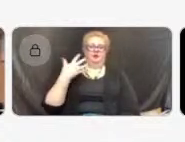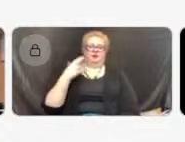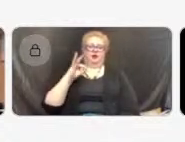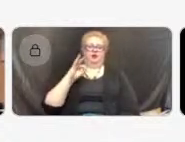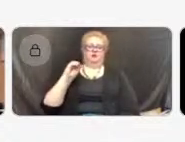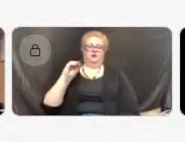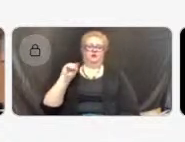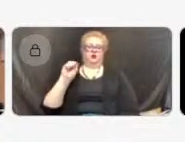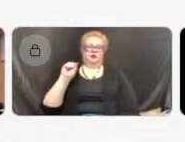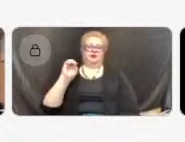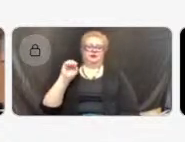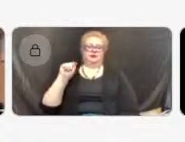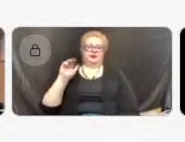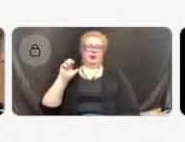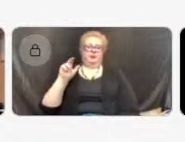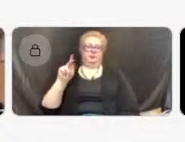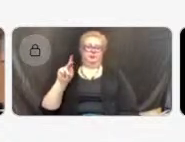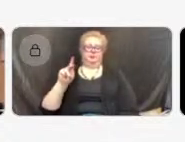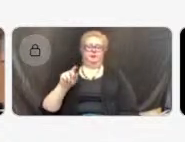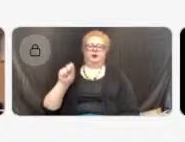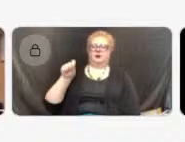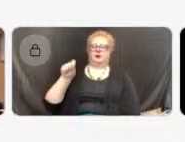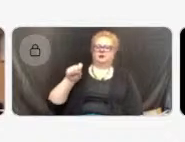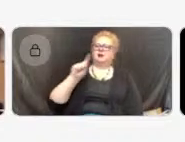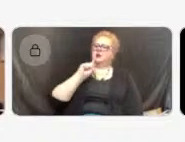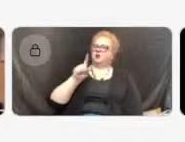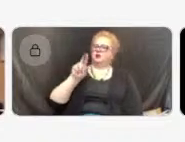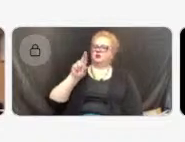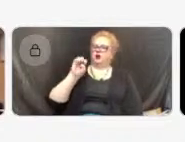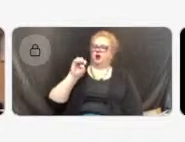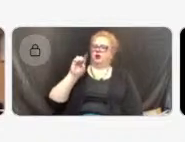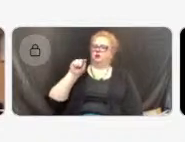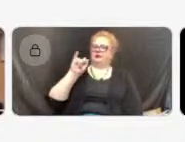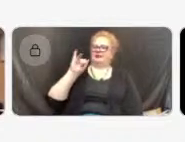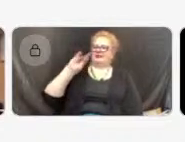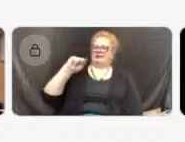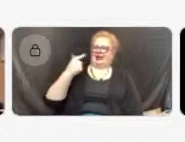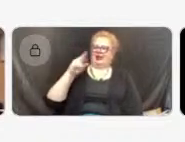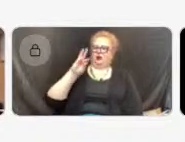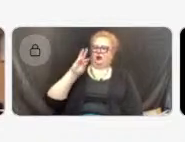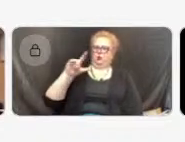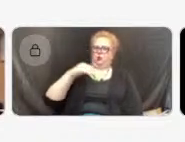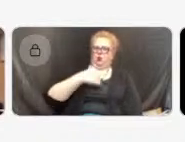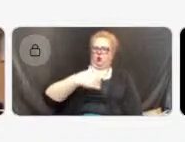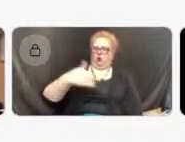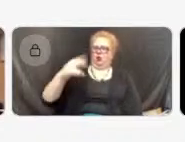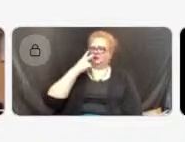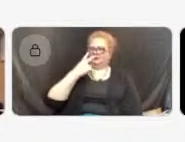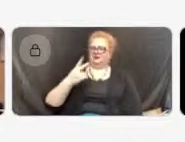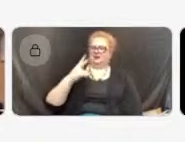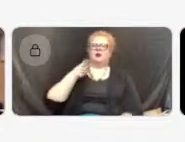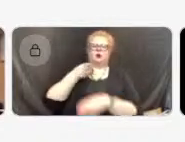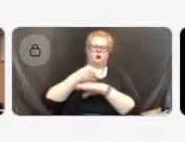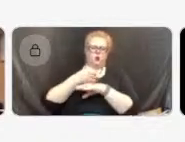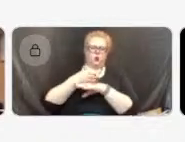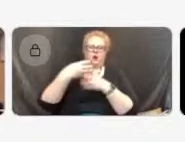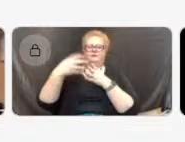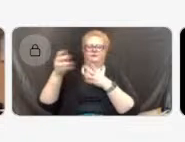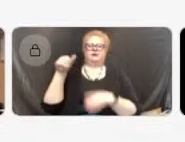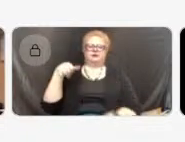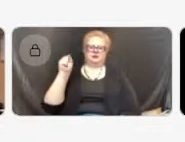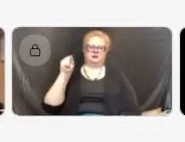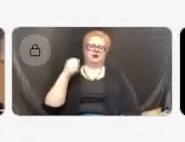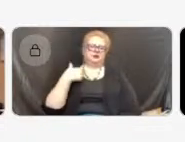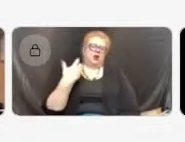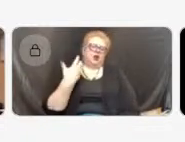correct. Okay. Yeah, there's like a retaining wall there along the property line. Wood fence there, yeah, okay. Okay, I just wanted